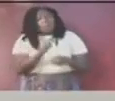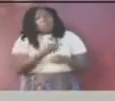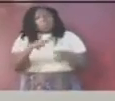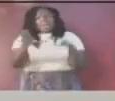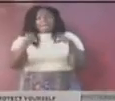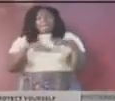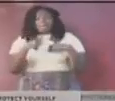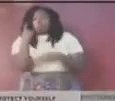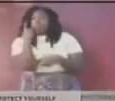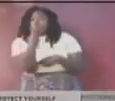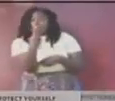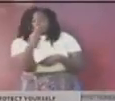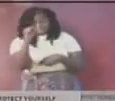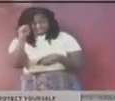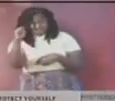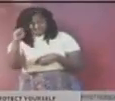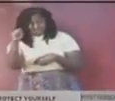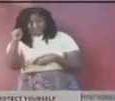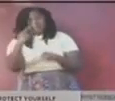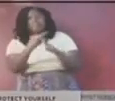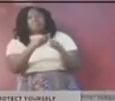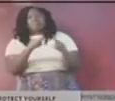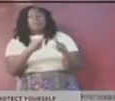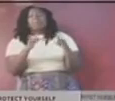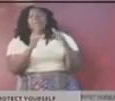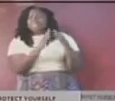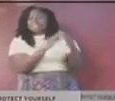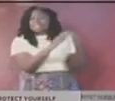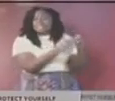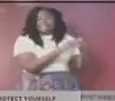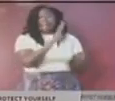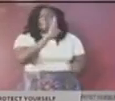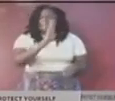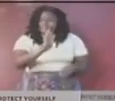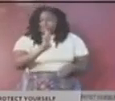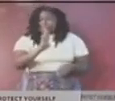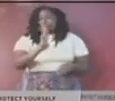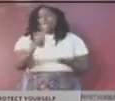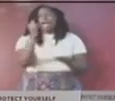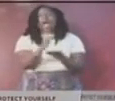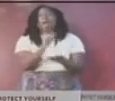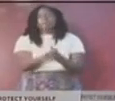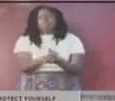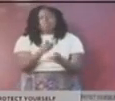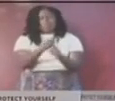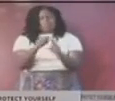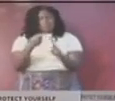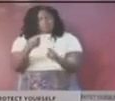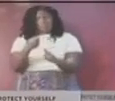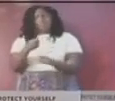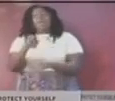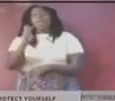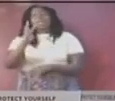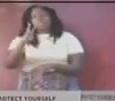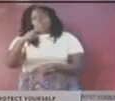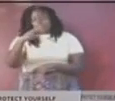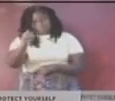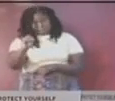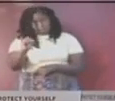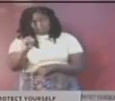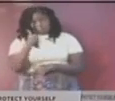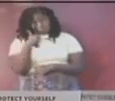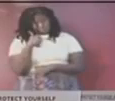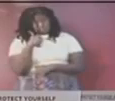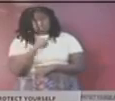friend. Okay, and the question regarding advice for persons who are ill at home? Let Dr. Richards do that.